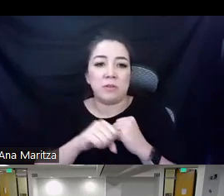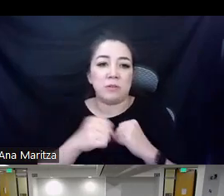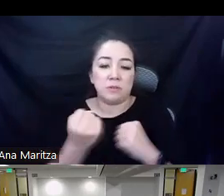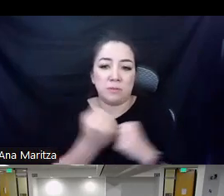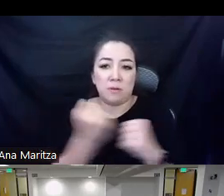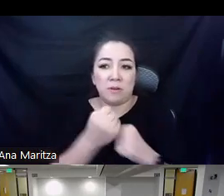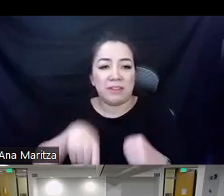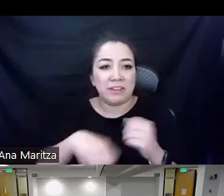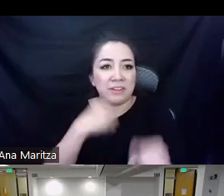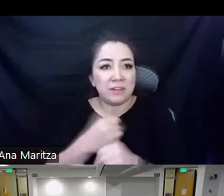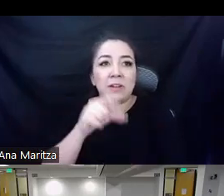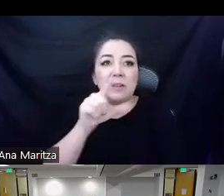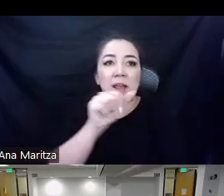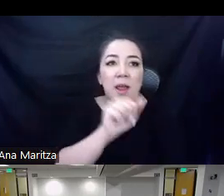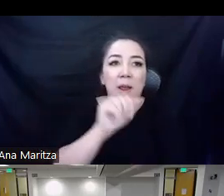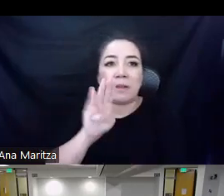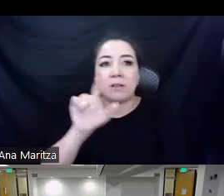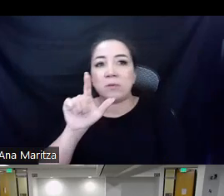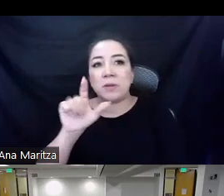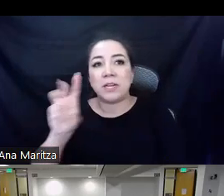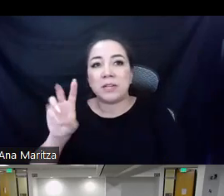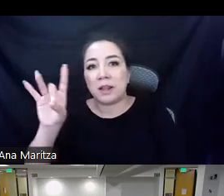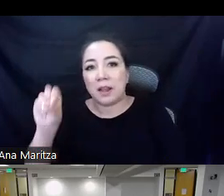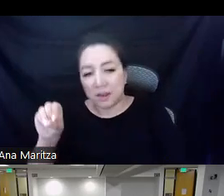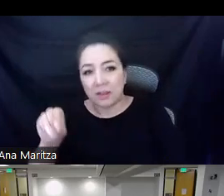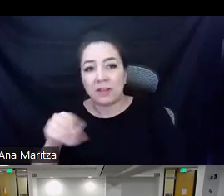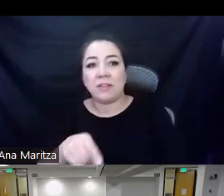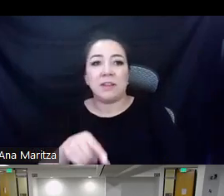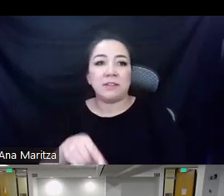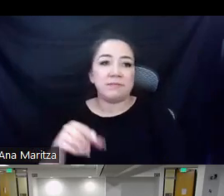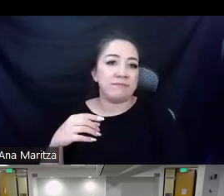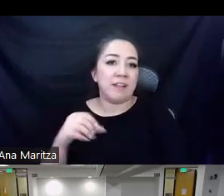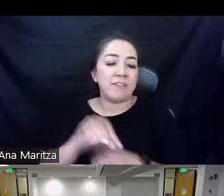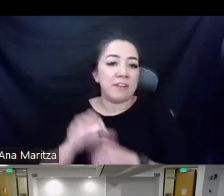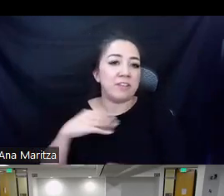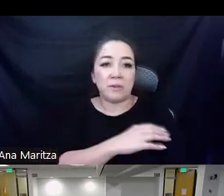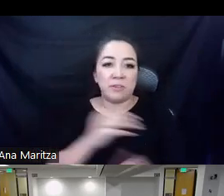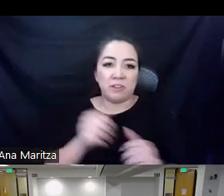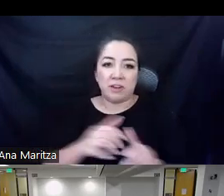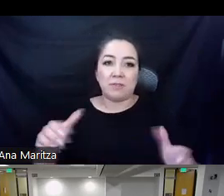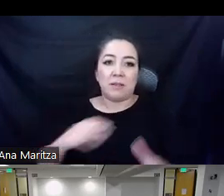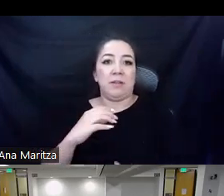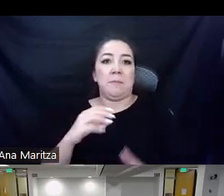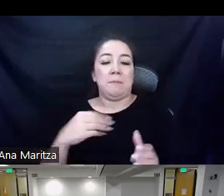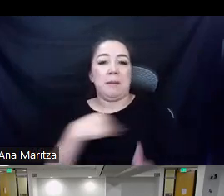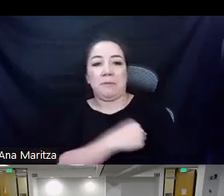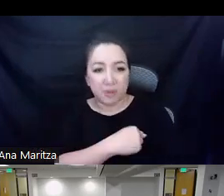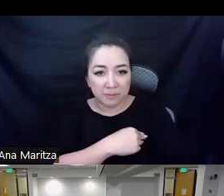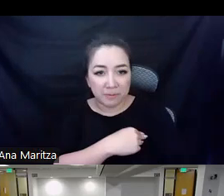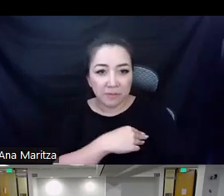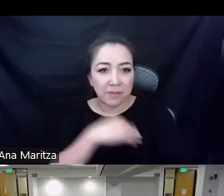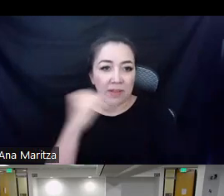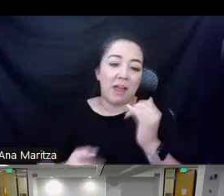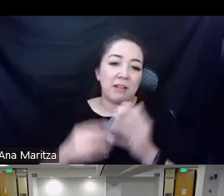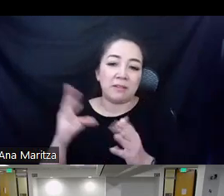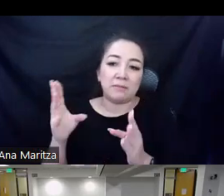first is AB 2680. Concerning this advisory committee, we're trying to expand the membership. I spoke on this last meeting, and I